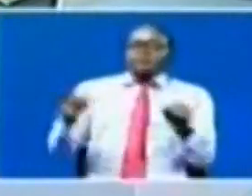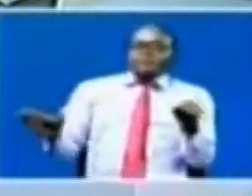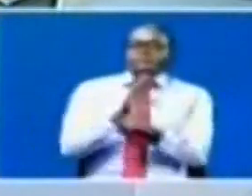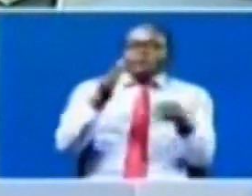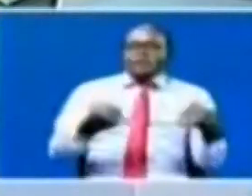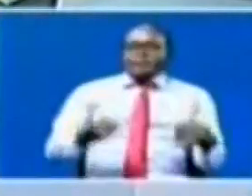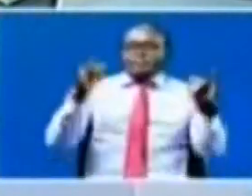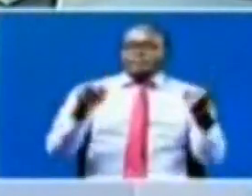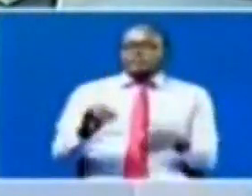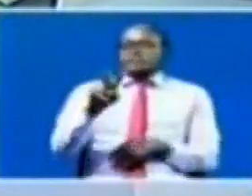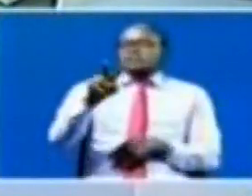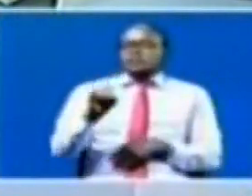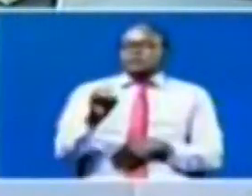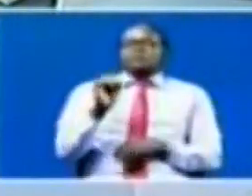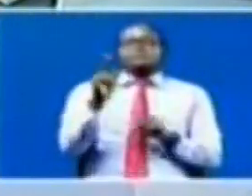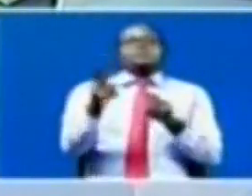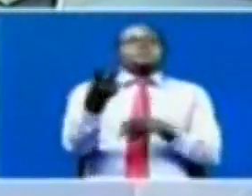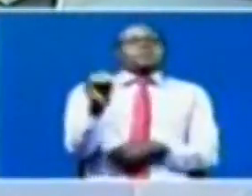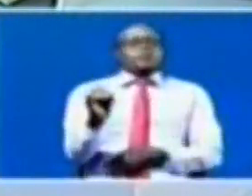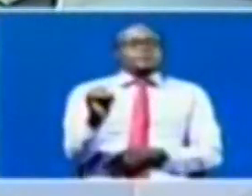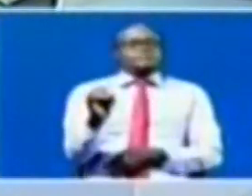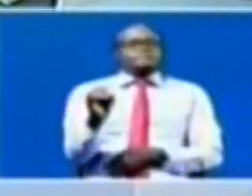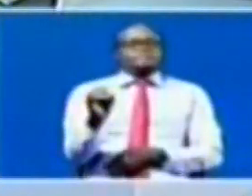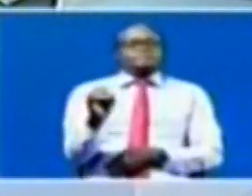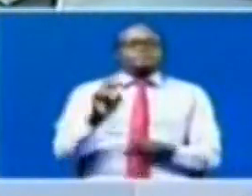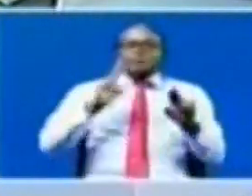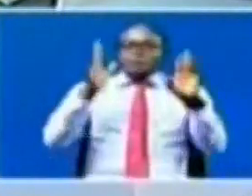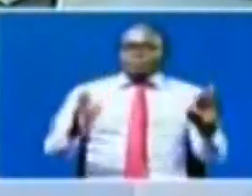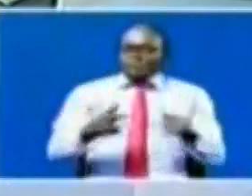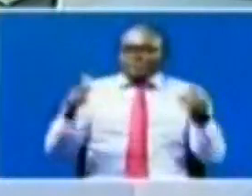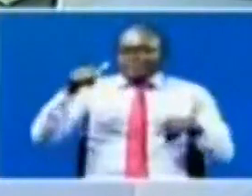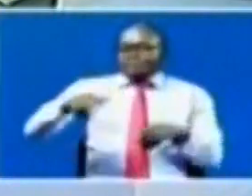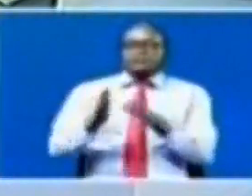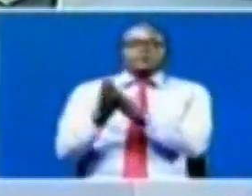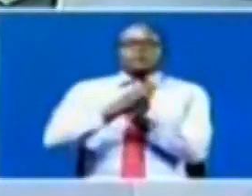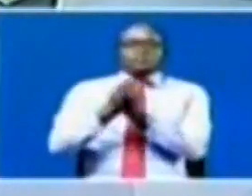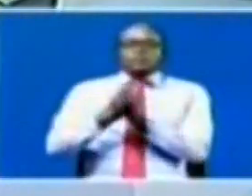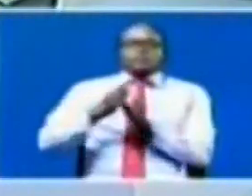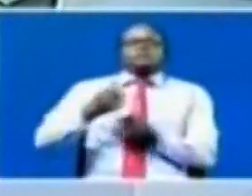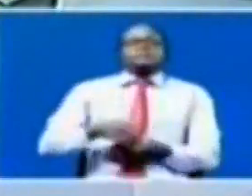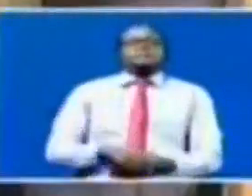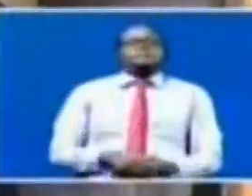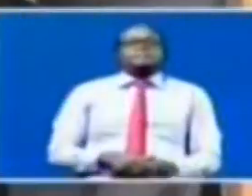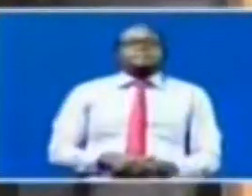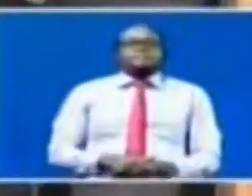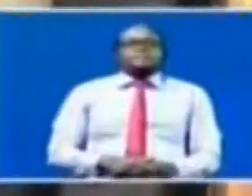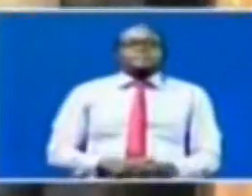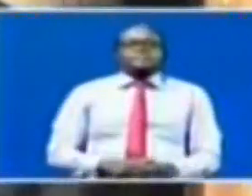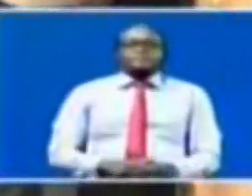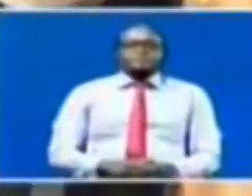implementation in 2020. Our reporter Cecilia Wakesho Mathuva begins our bulletin tonight.